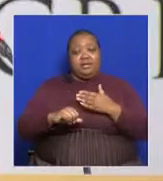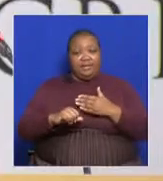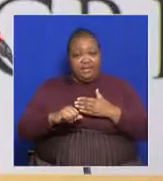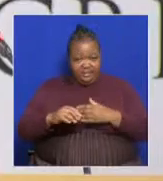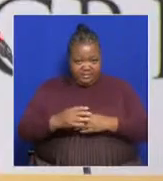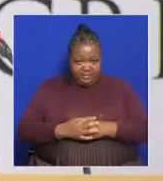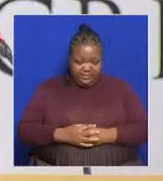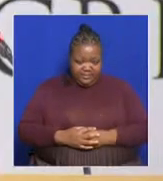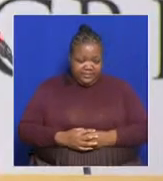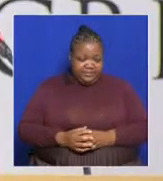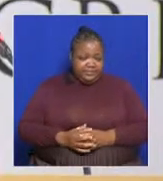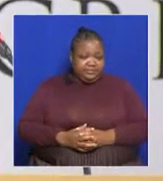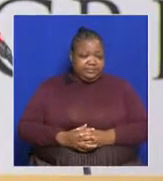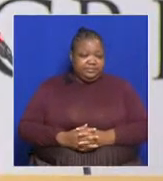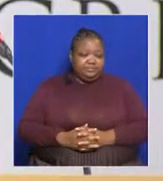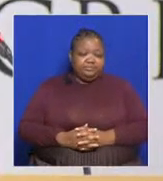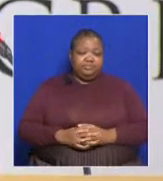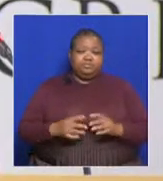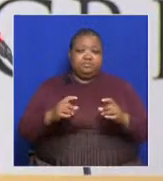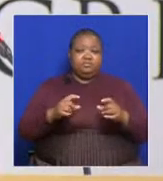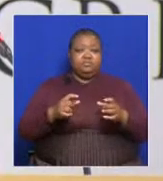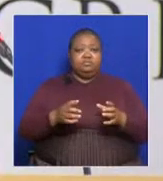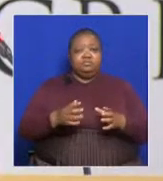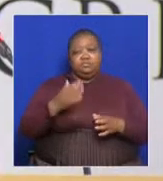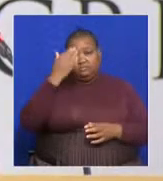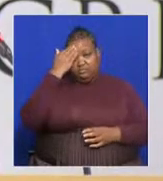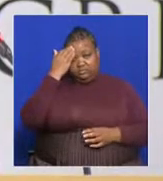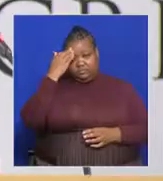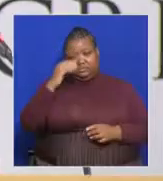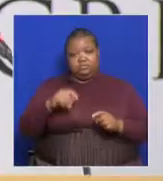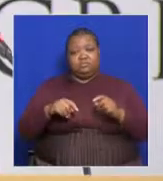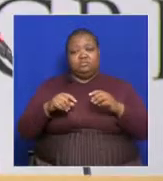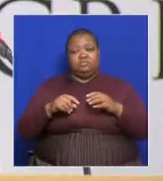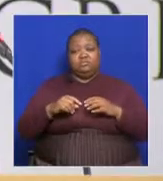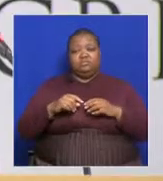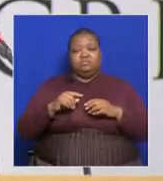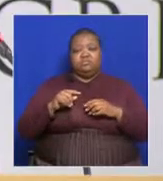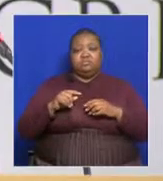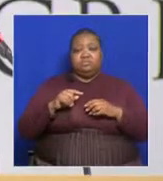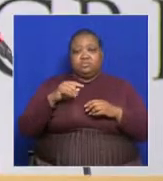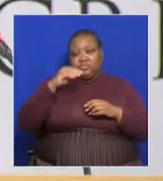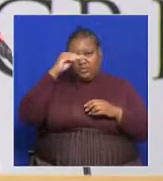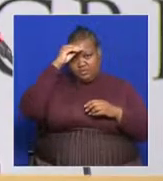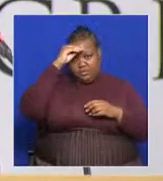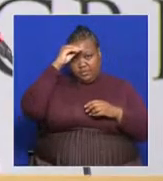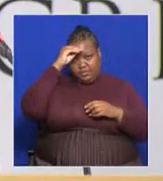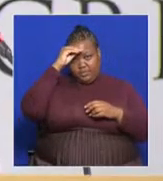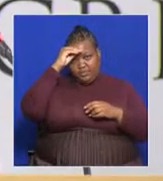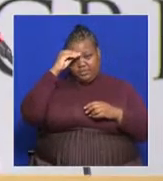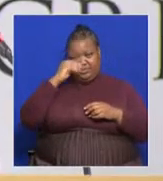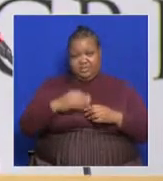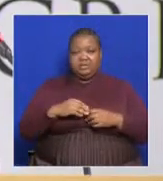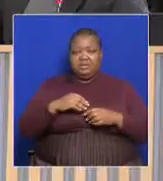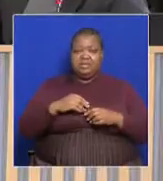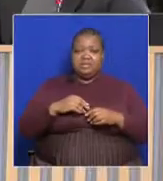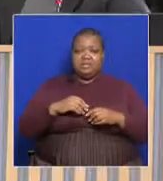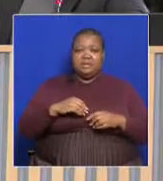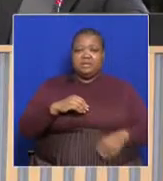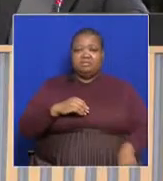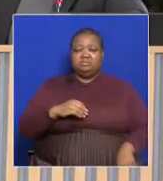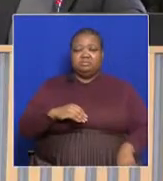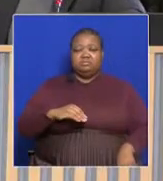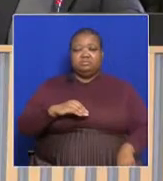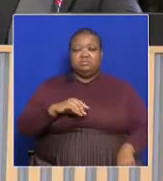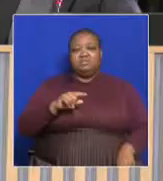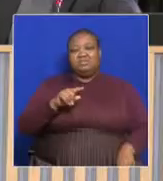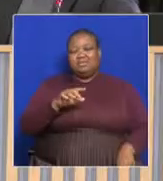You know, Commissioner, every policeman would like to boost his ego with a good bust. Carl Sanders had... Let's not go back there. For